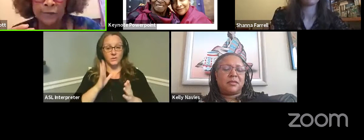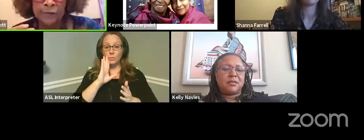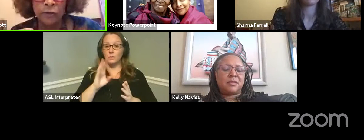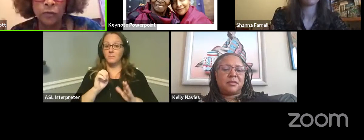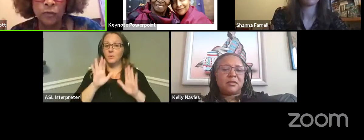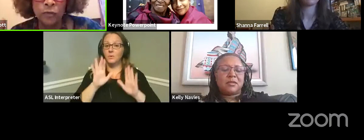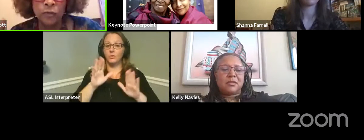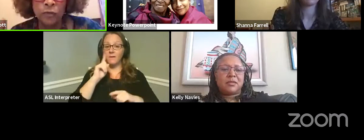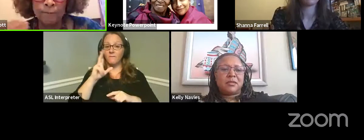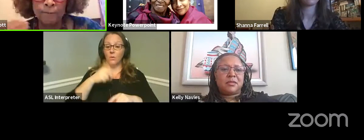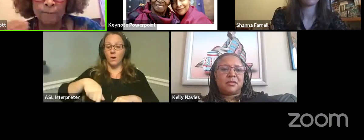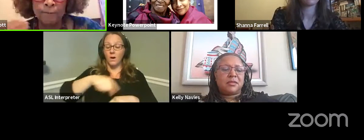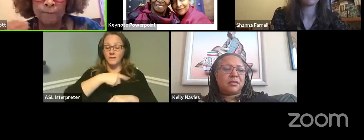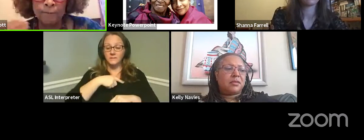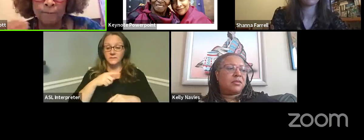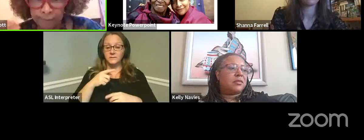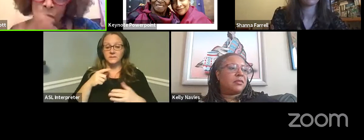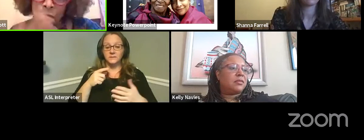to